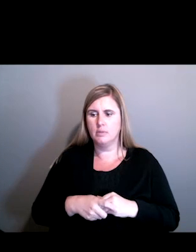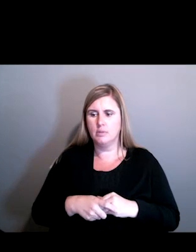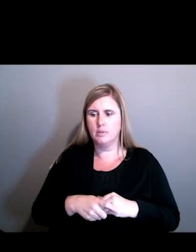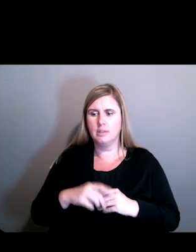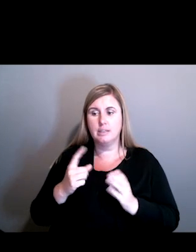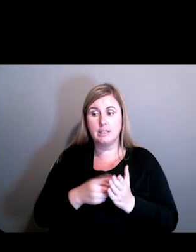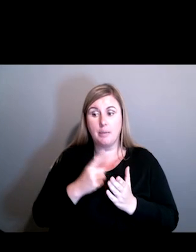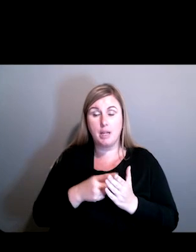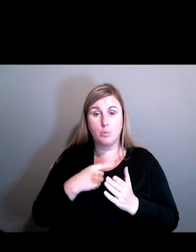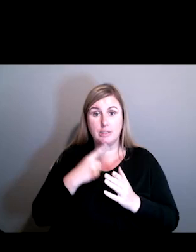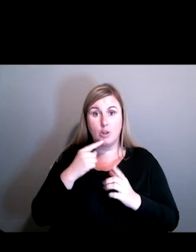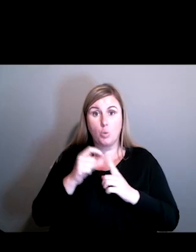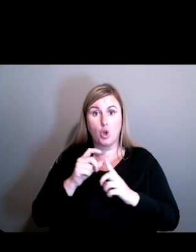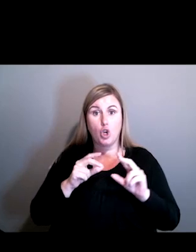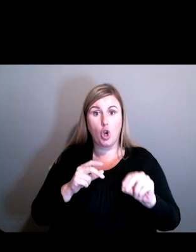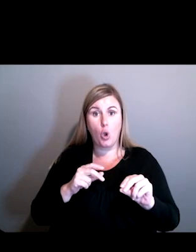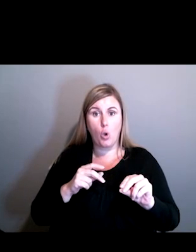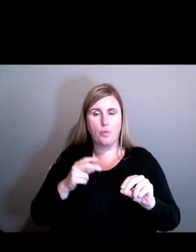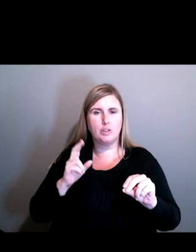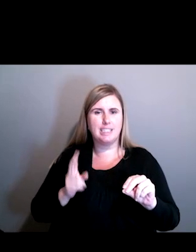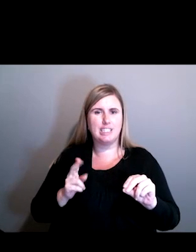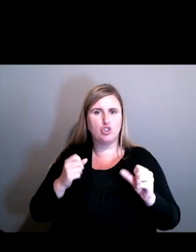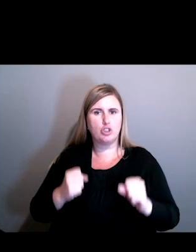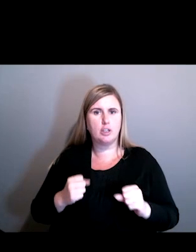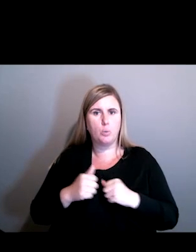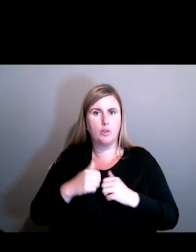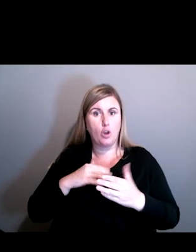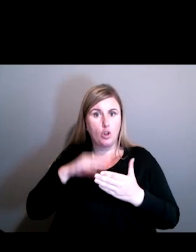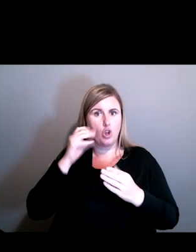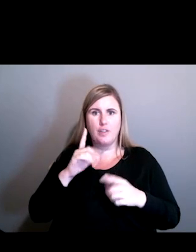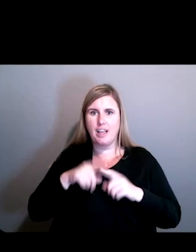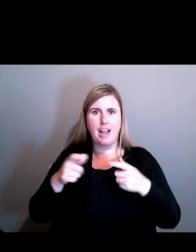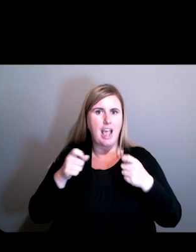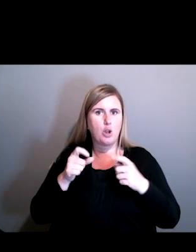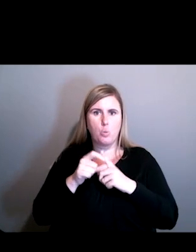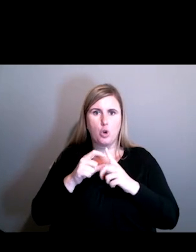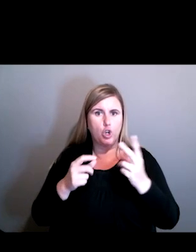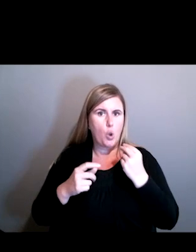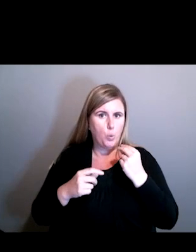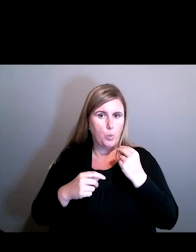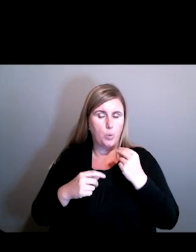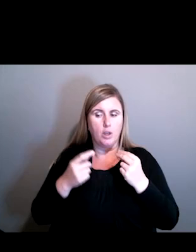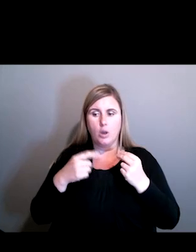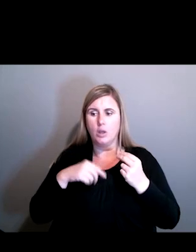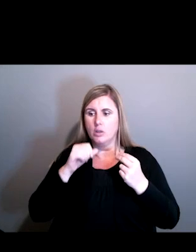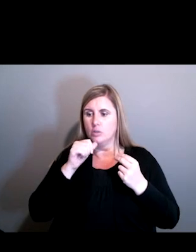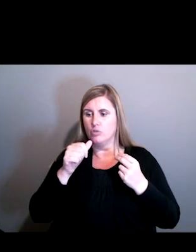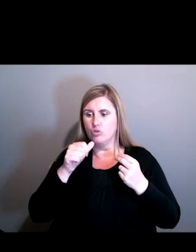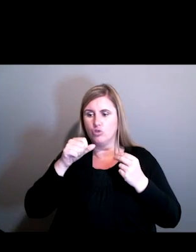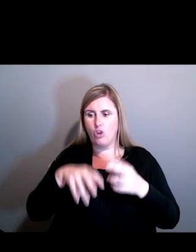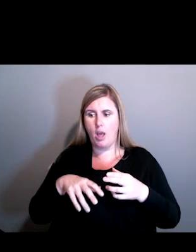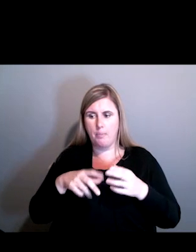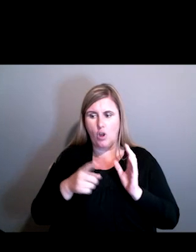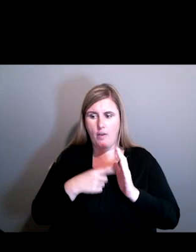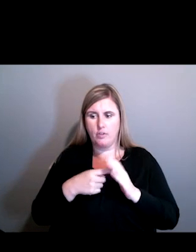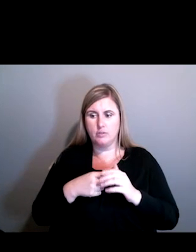Sometimes when we say the word no, there's such a history behind it with our learners. They can't handle the word no that we drop that off at first.